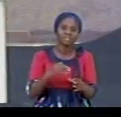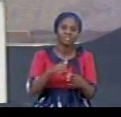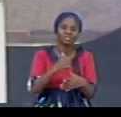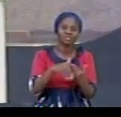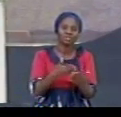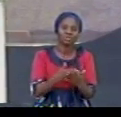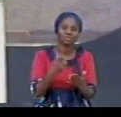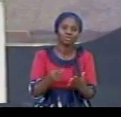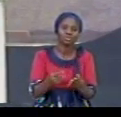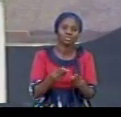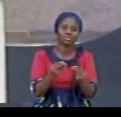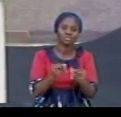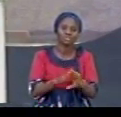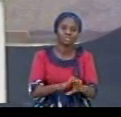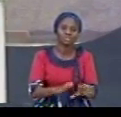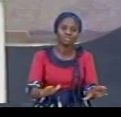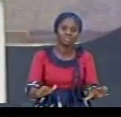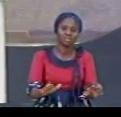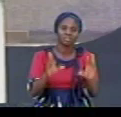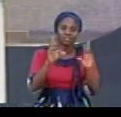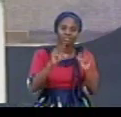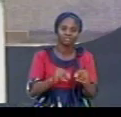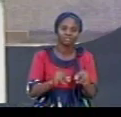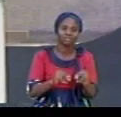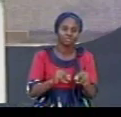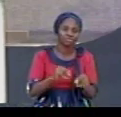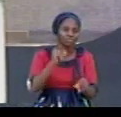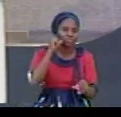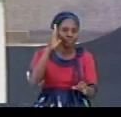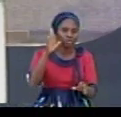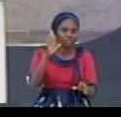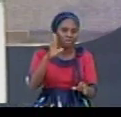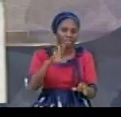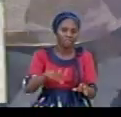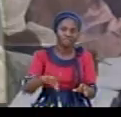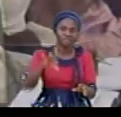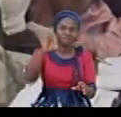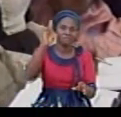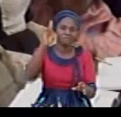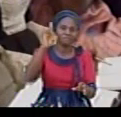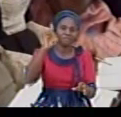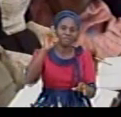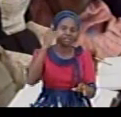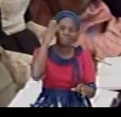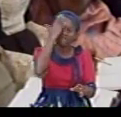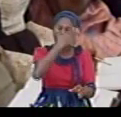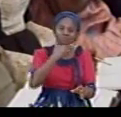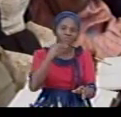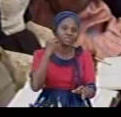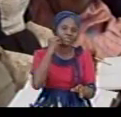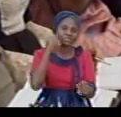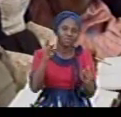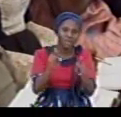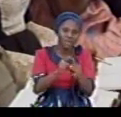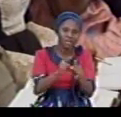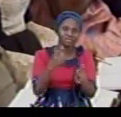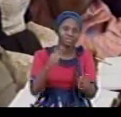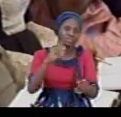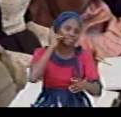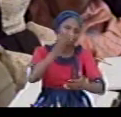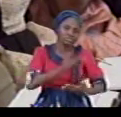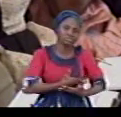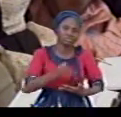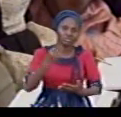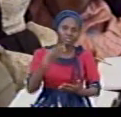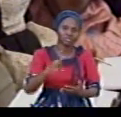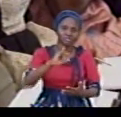land, there were no women found so fair as the daughters of Job. And